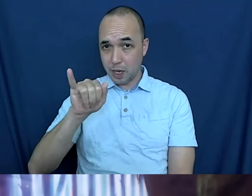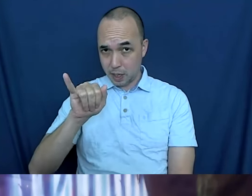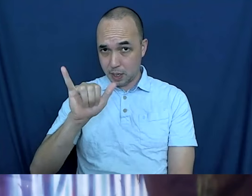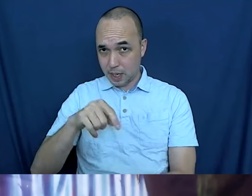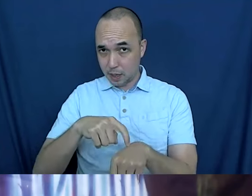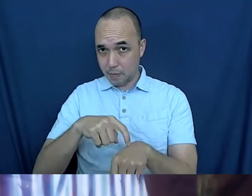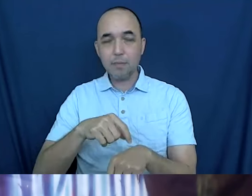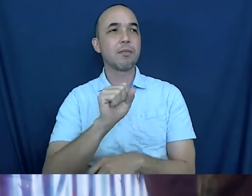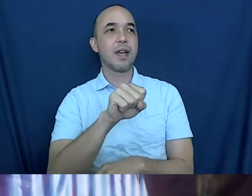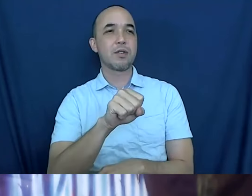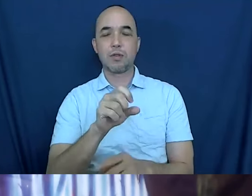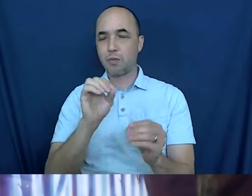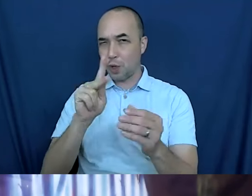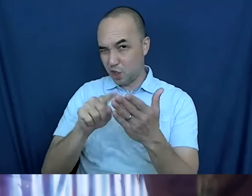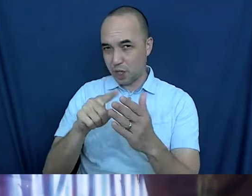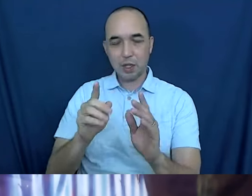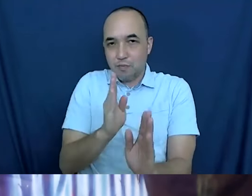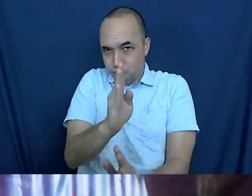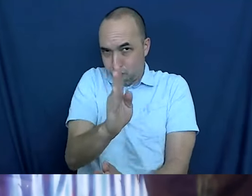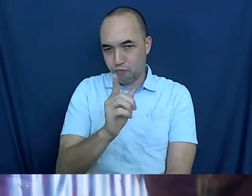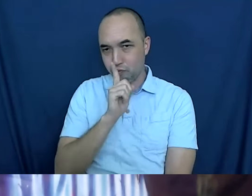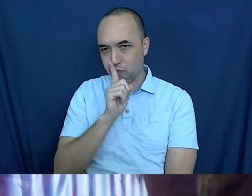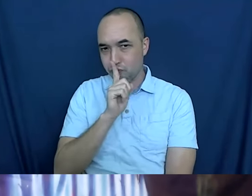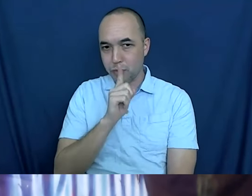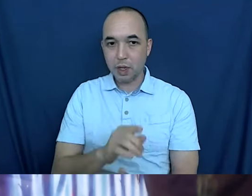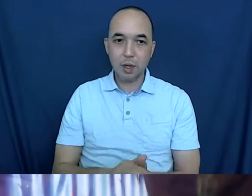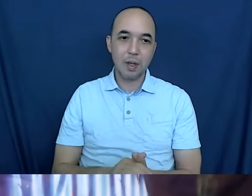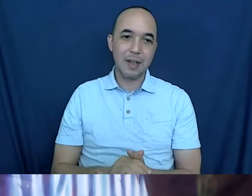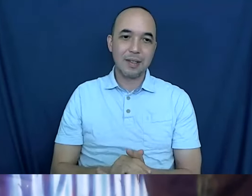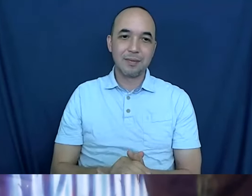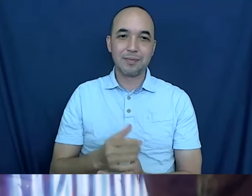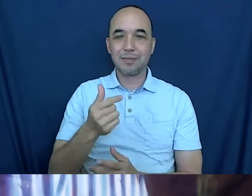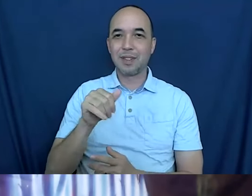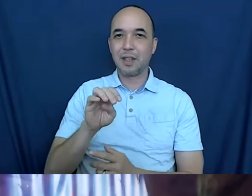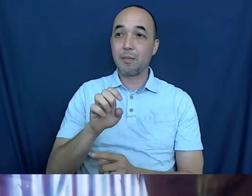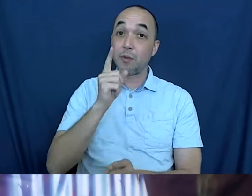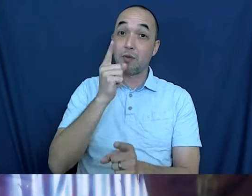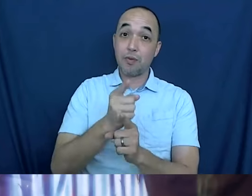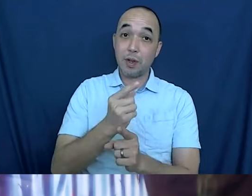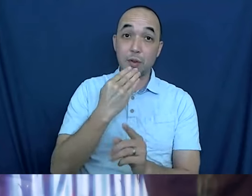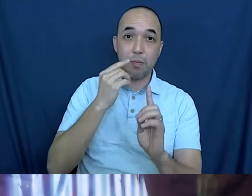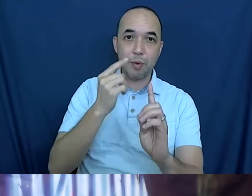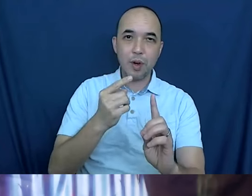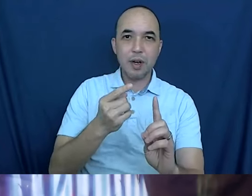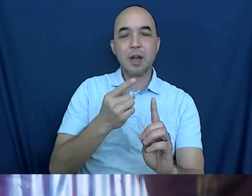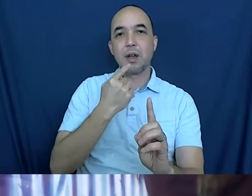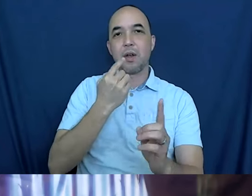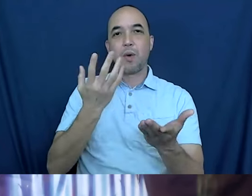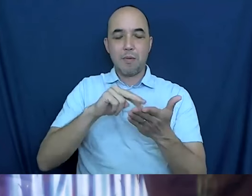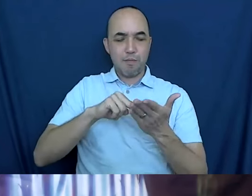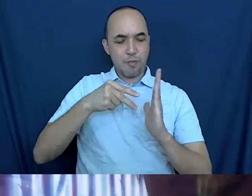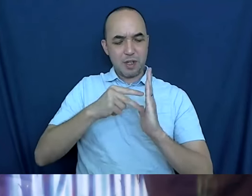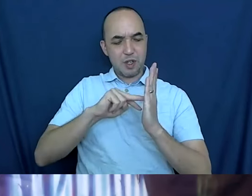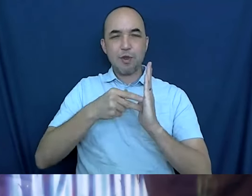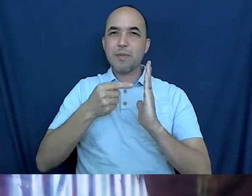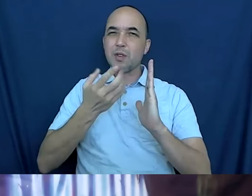Okay, just wanted to check. Great. Mm-hmm. It's just between us. You brought up a good point, and it's like purpose, because what is the purpose of the puzzle that you're creating?